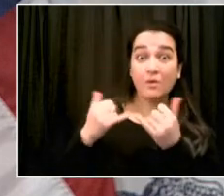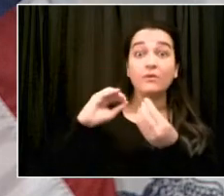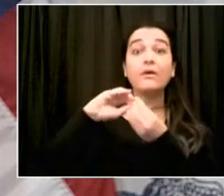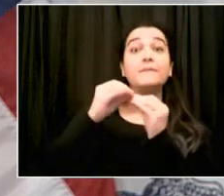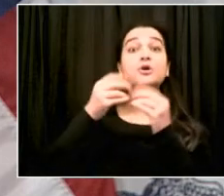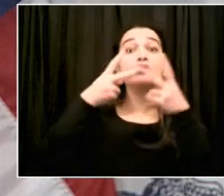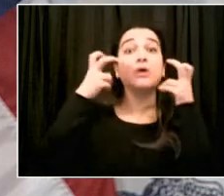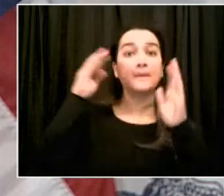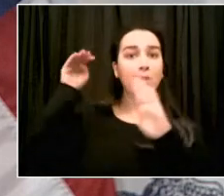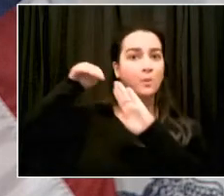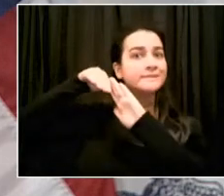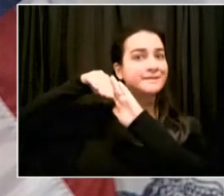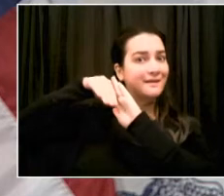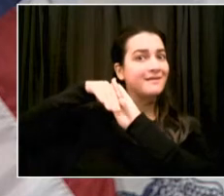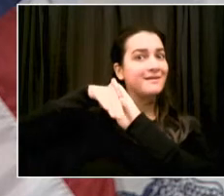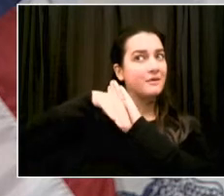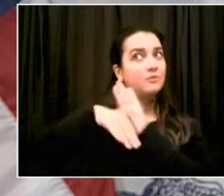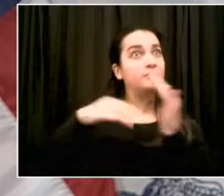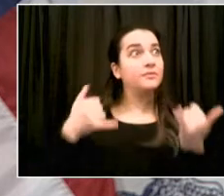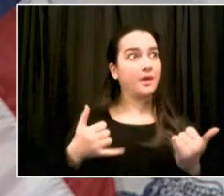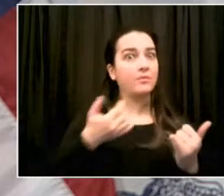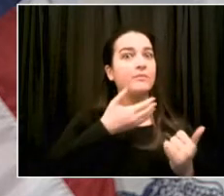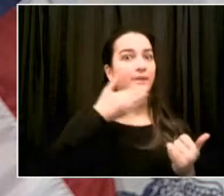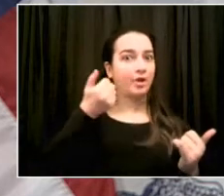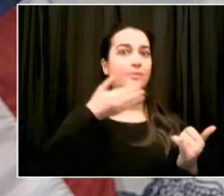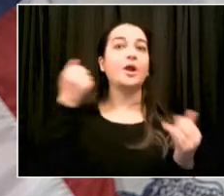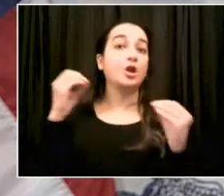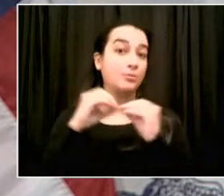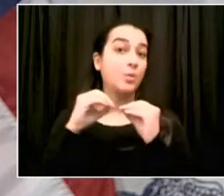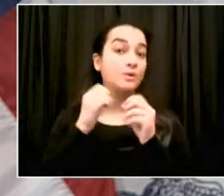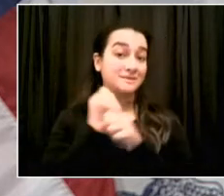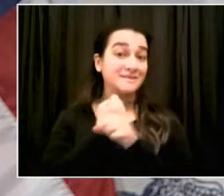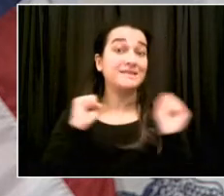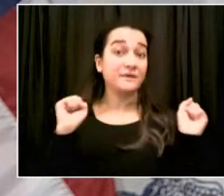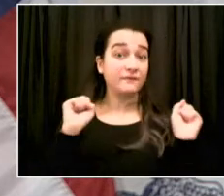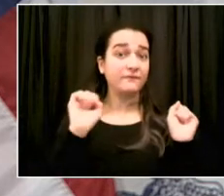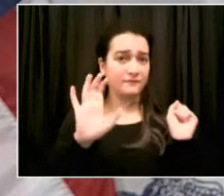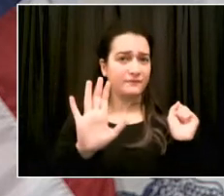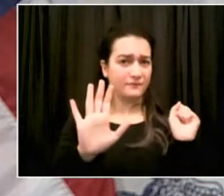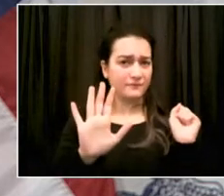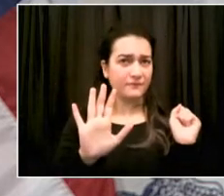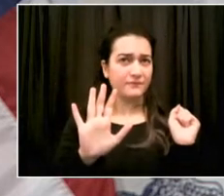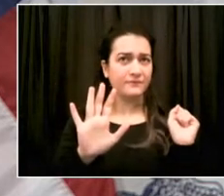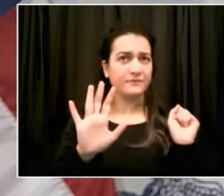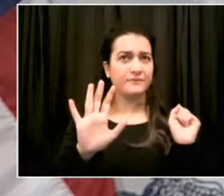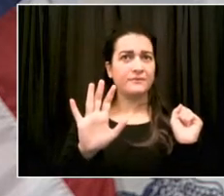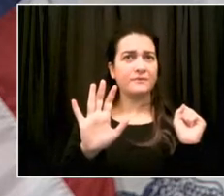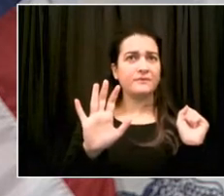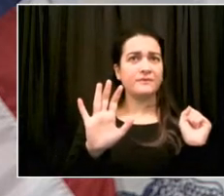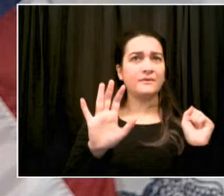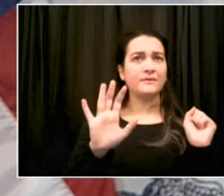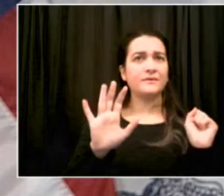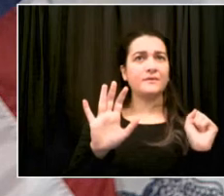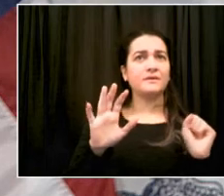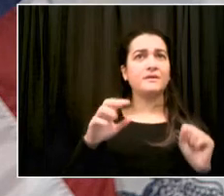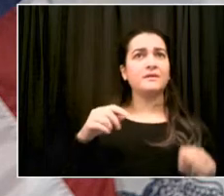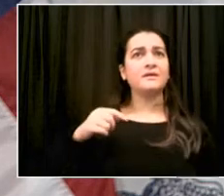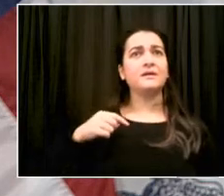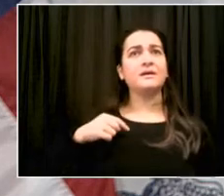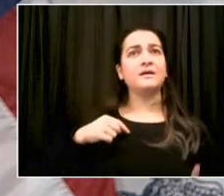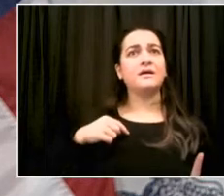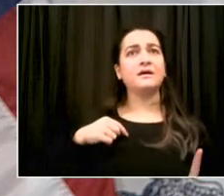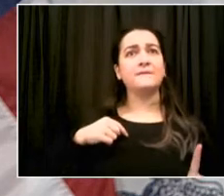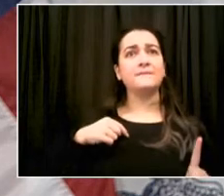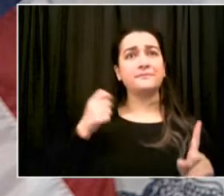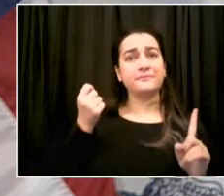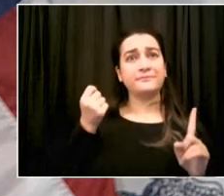long ago where there was one crime, one index crime per million subway riders per day.